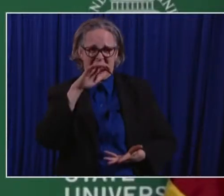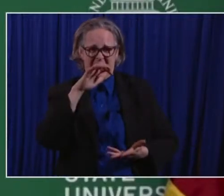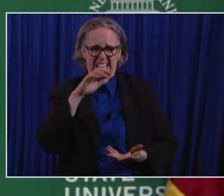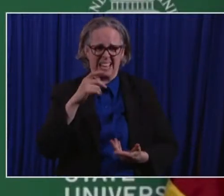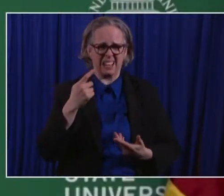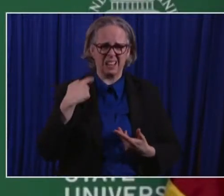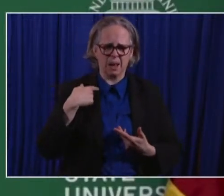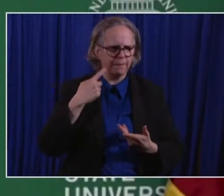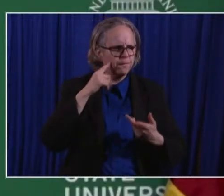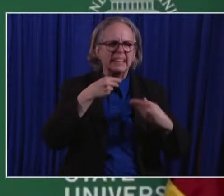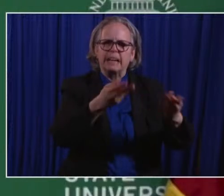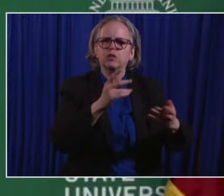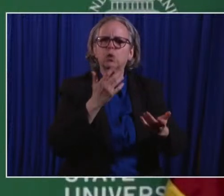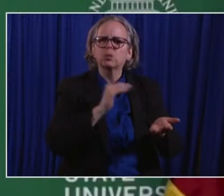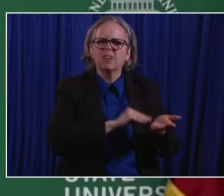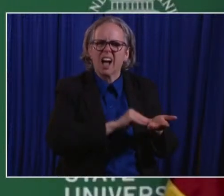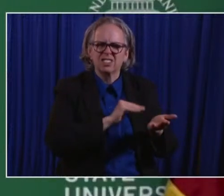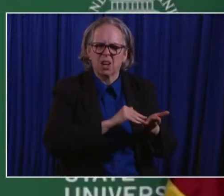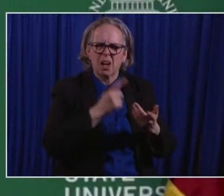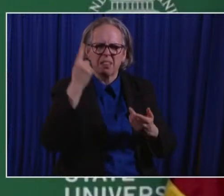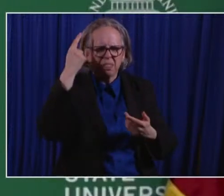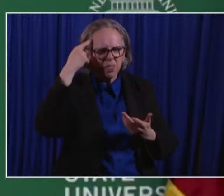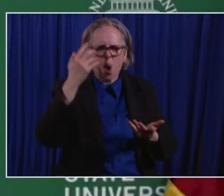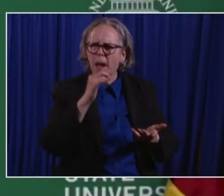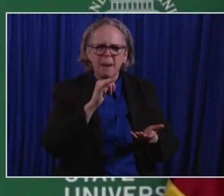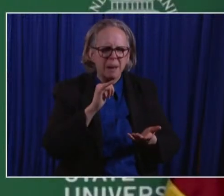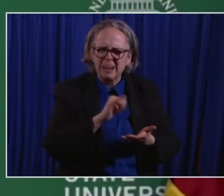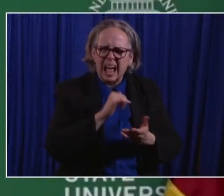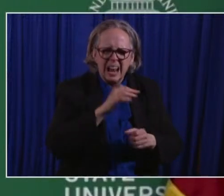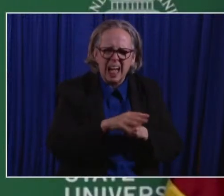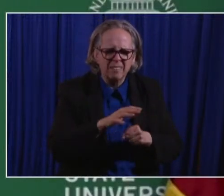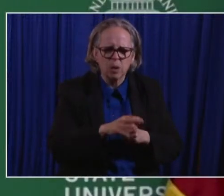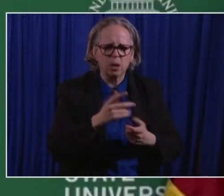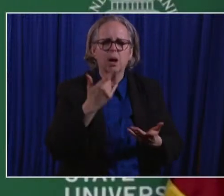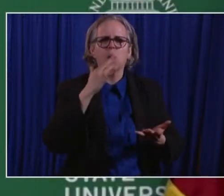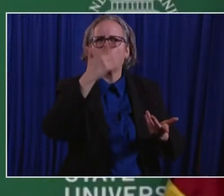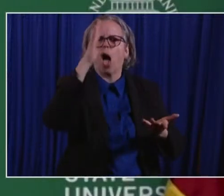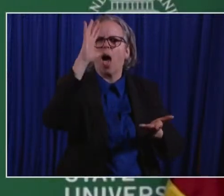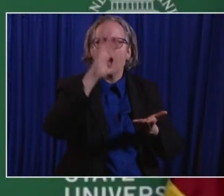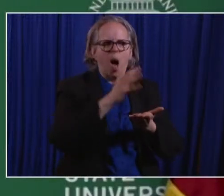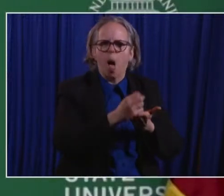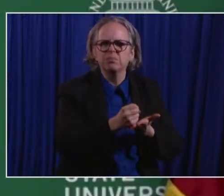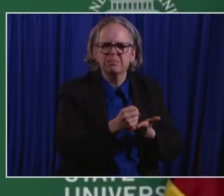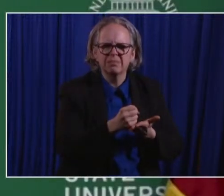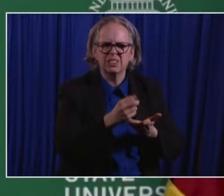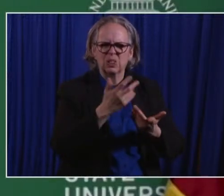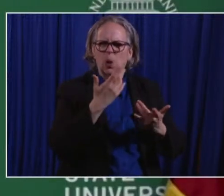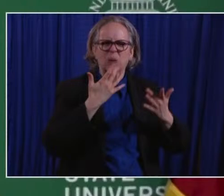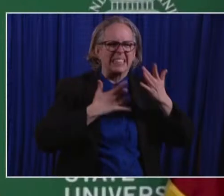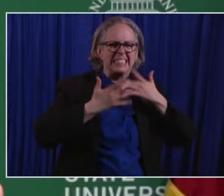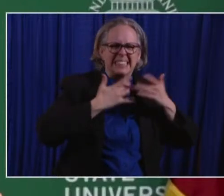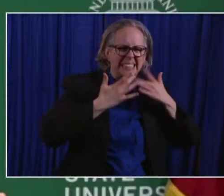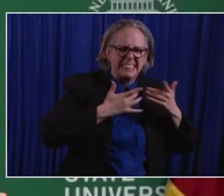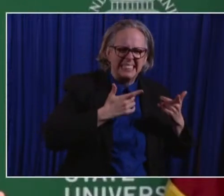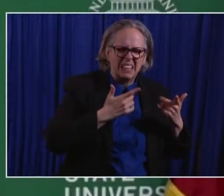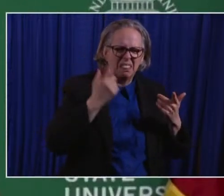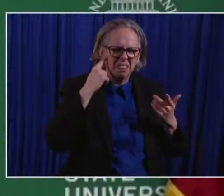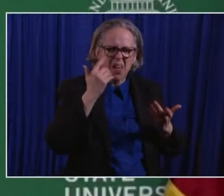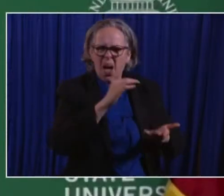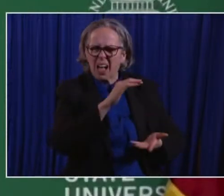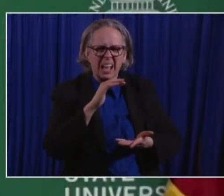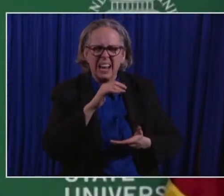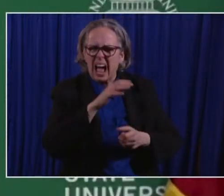early on, when we had a scarcity of that, it didn't make sense to do that and have them sitting in a primary care